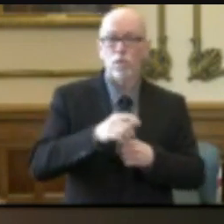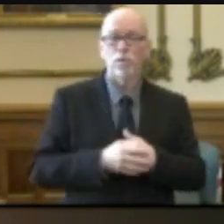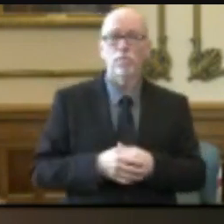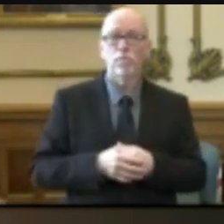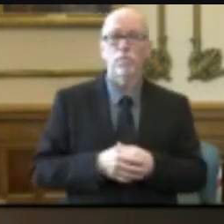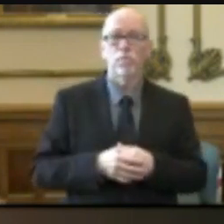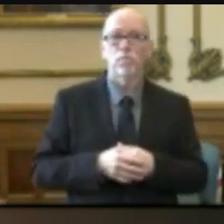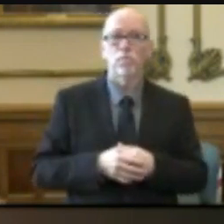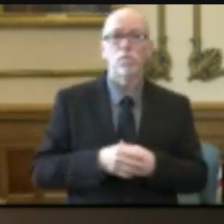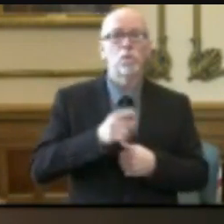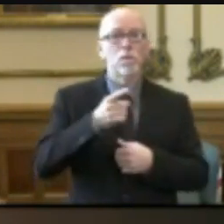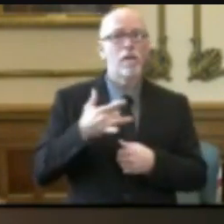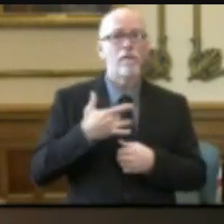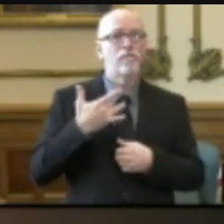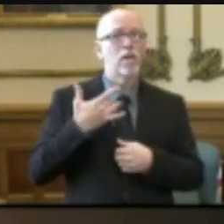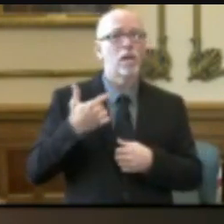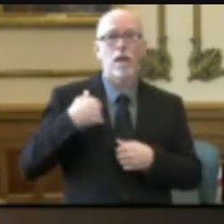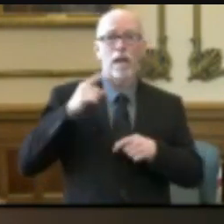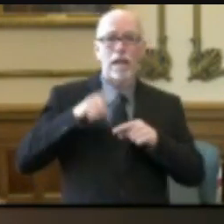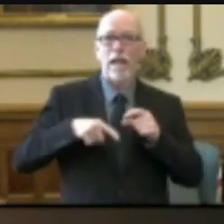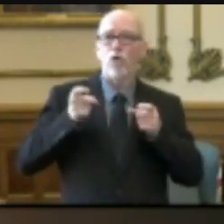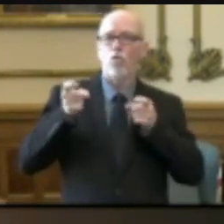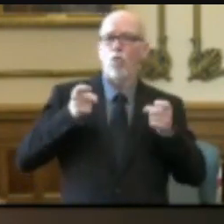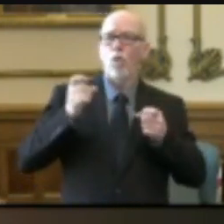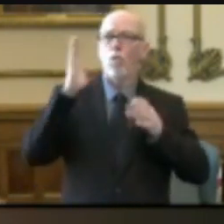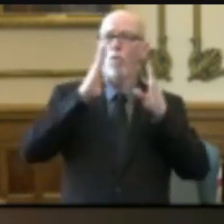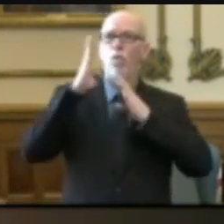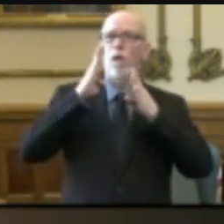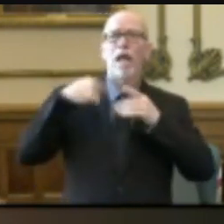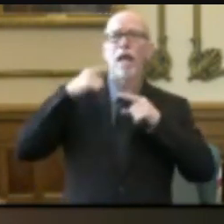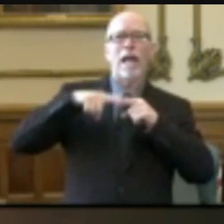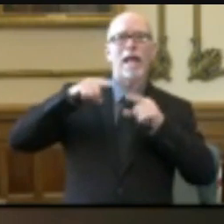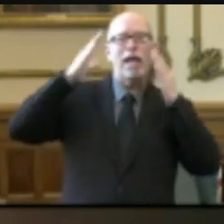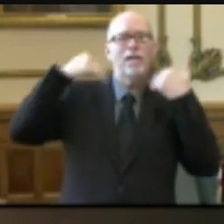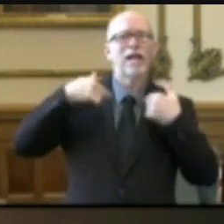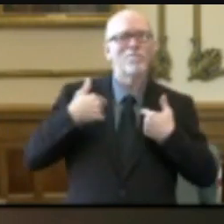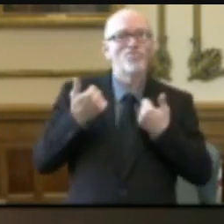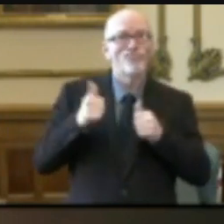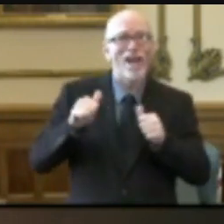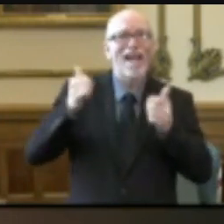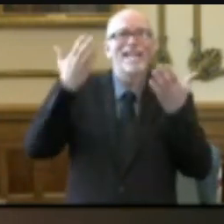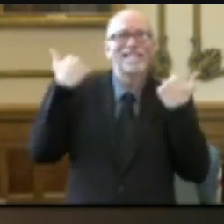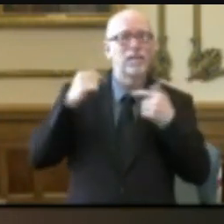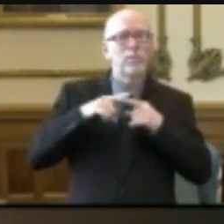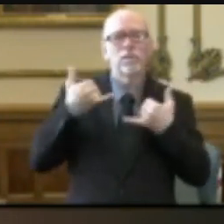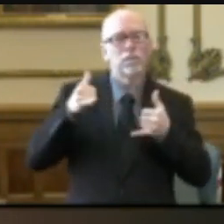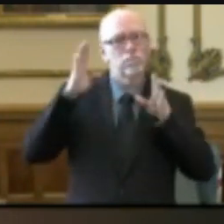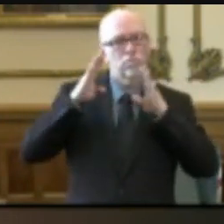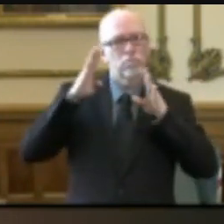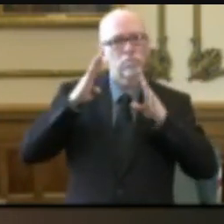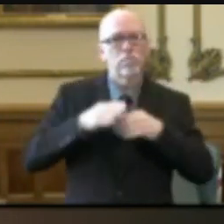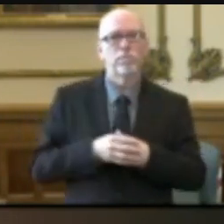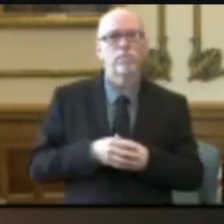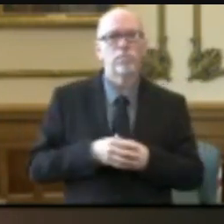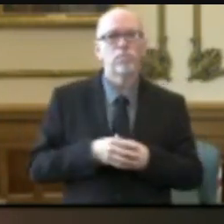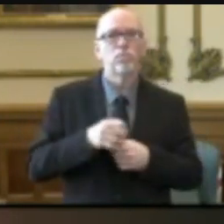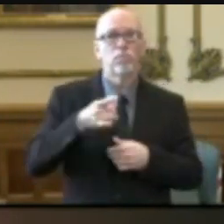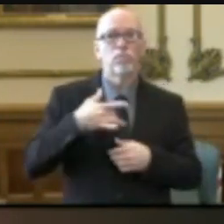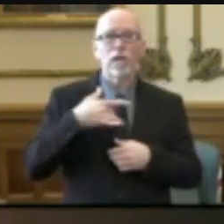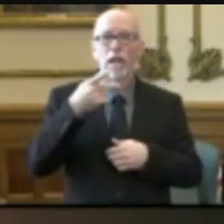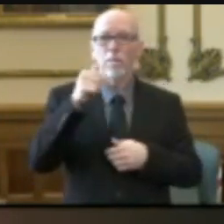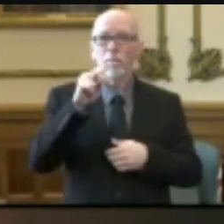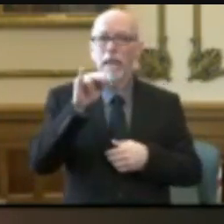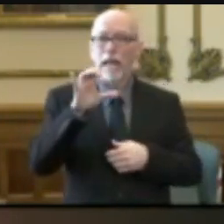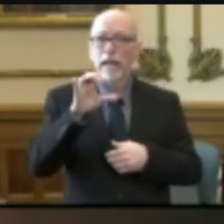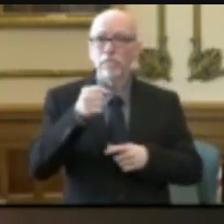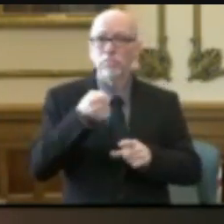feeling you can't seem to control your worry, even though you are trying? Are you having panic-like symptoms, shortness of